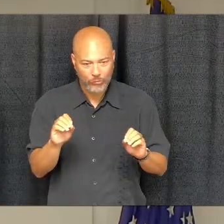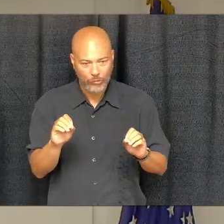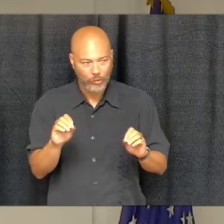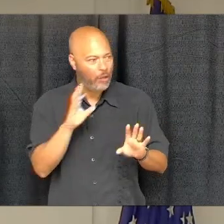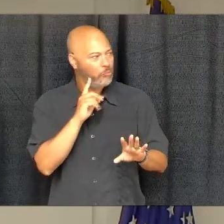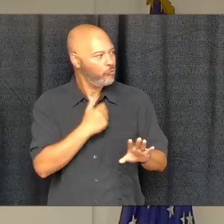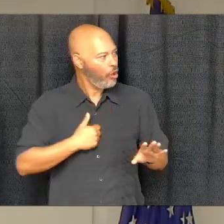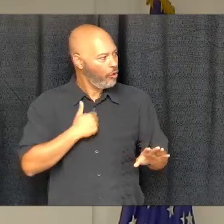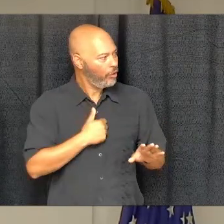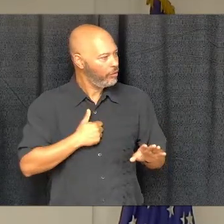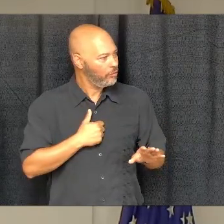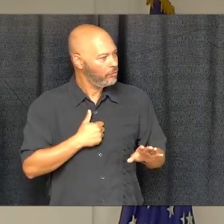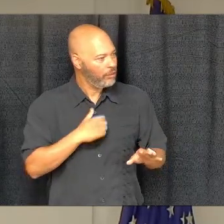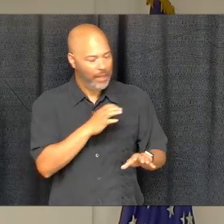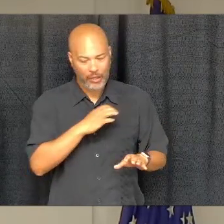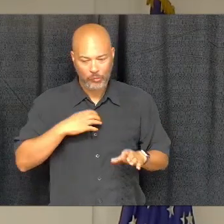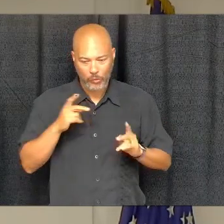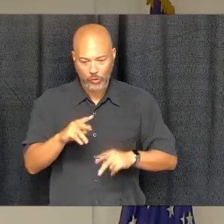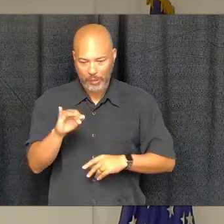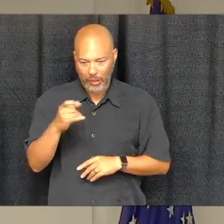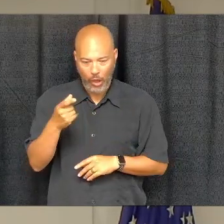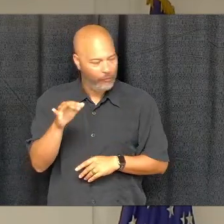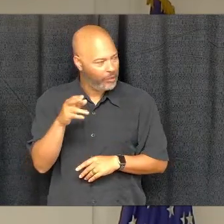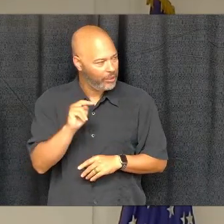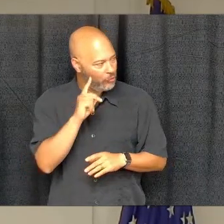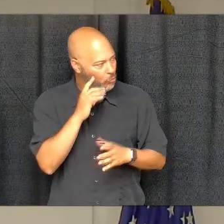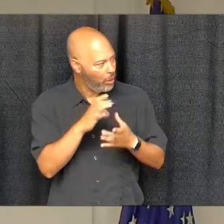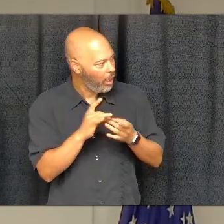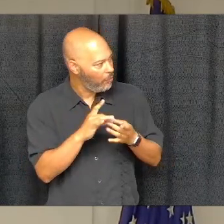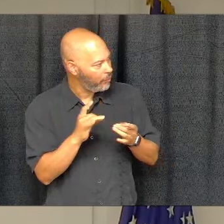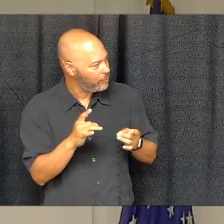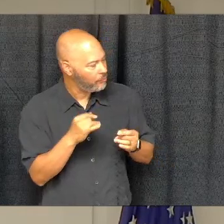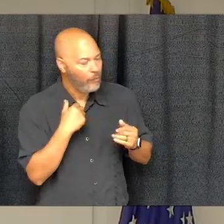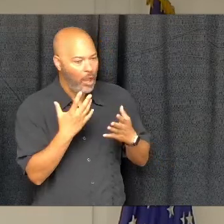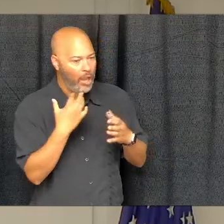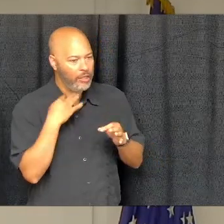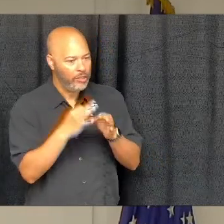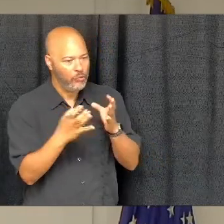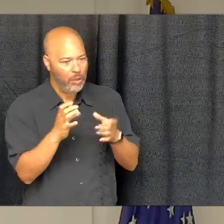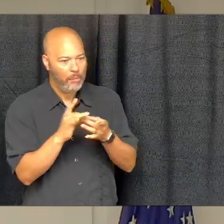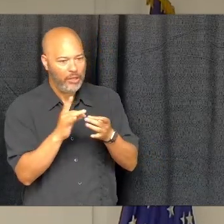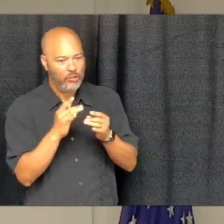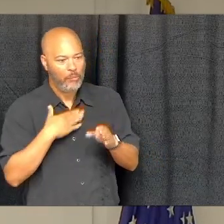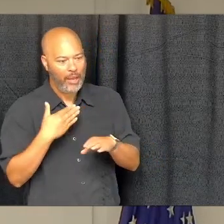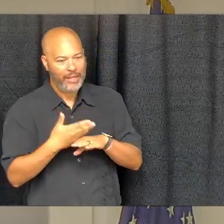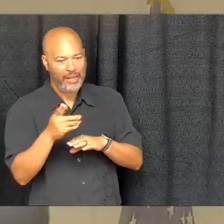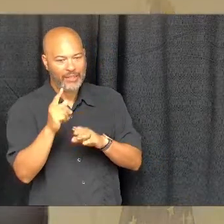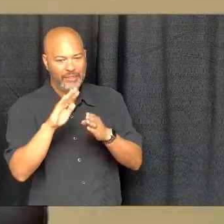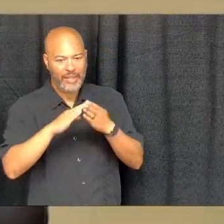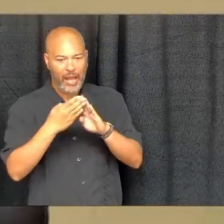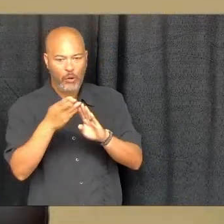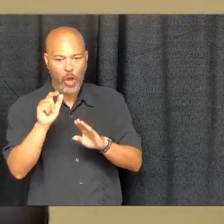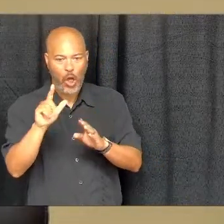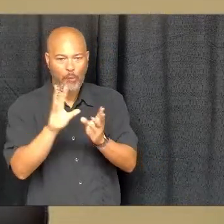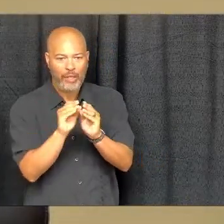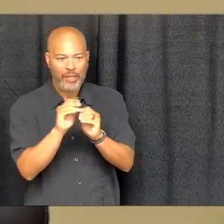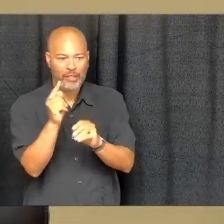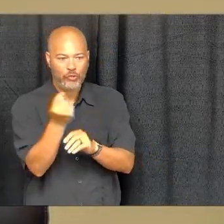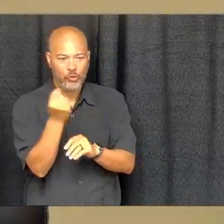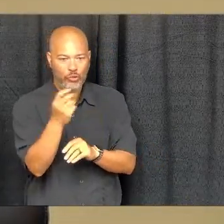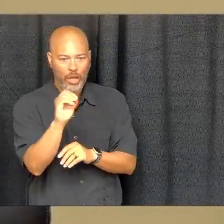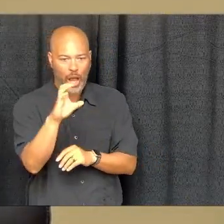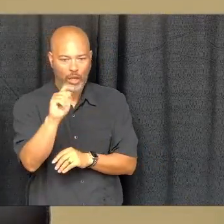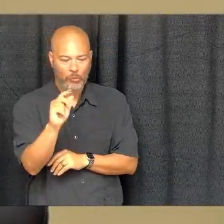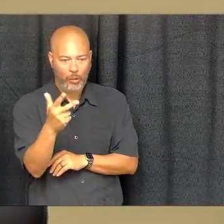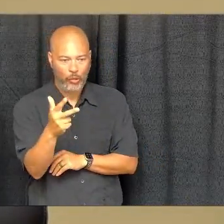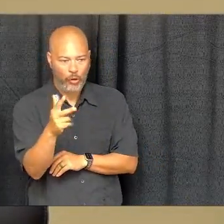I'm sorry. Councilperson McLaughlin, you're recognized for a comment. Thank you. I just want to mention that my next town hall meeting is on Tuesday, October